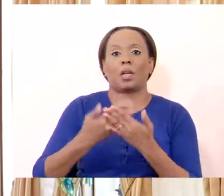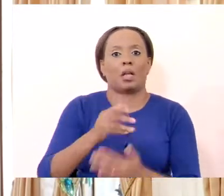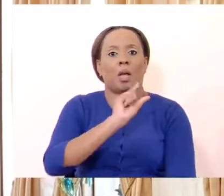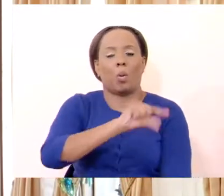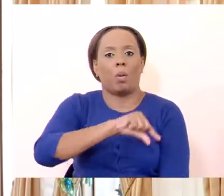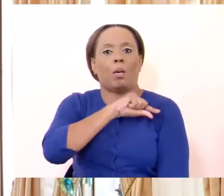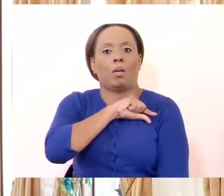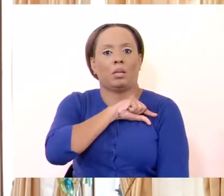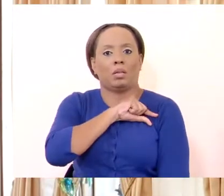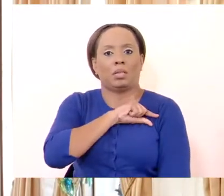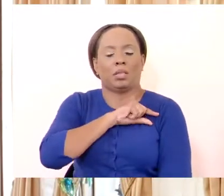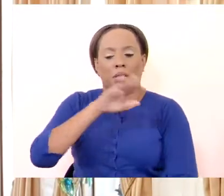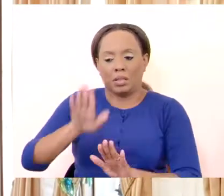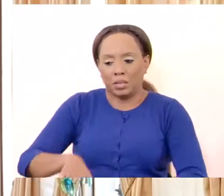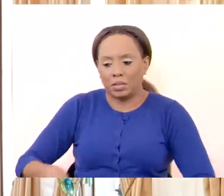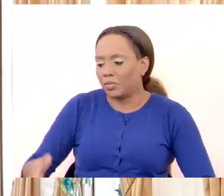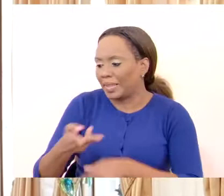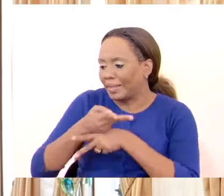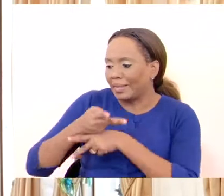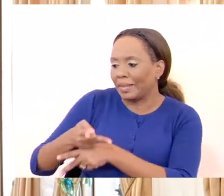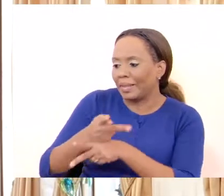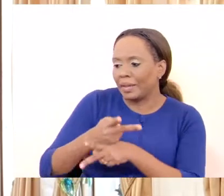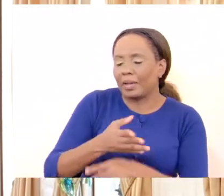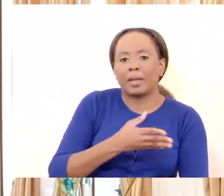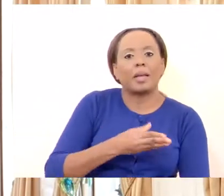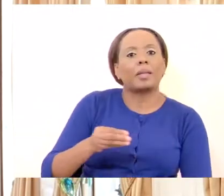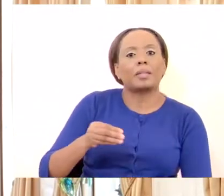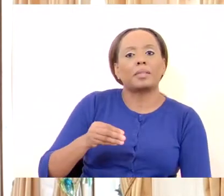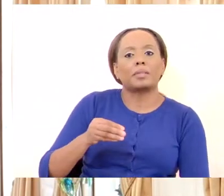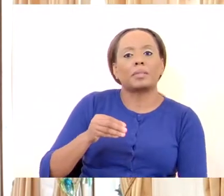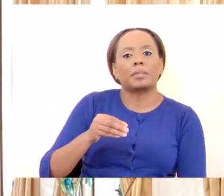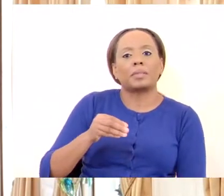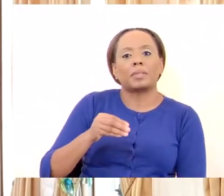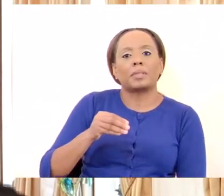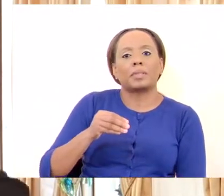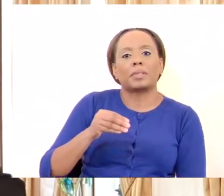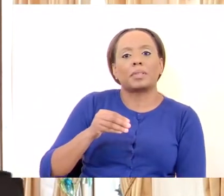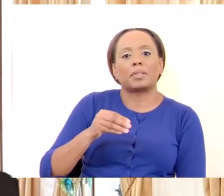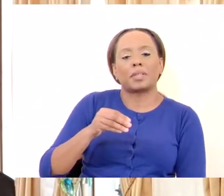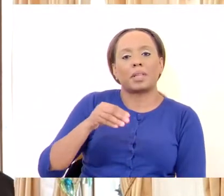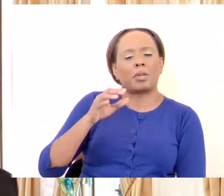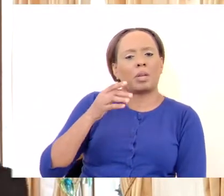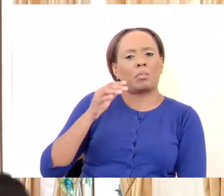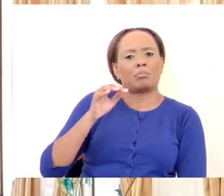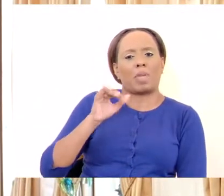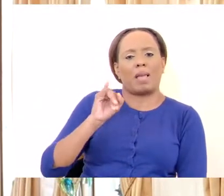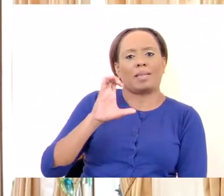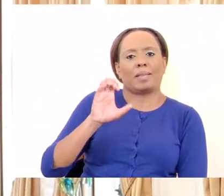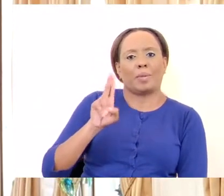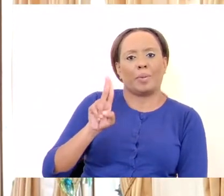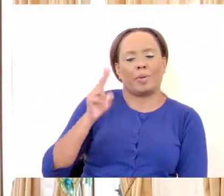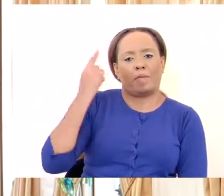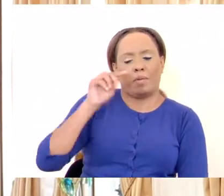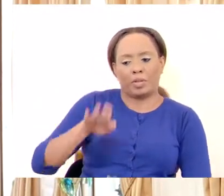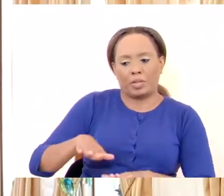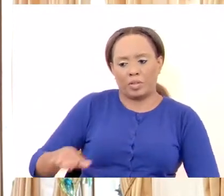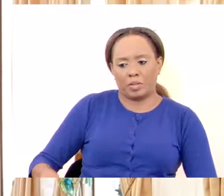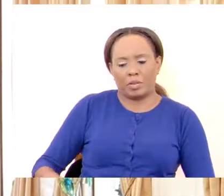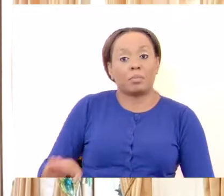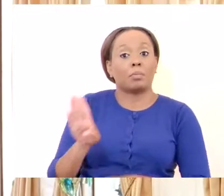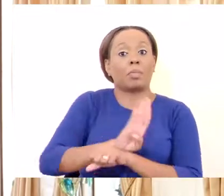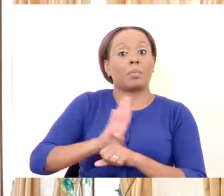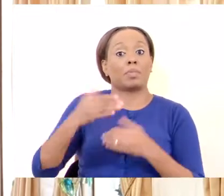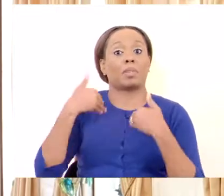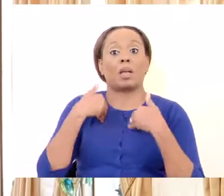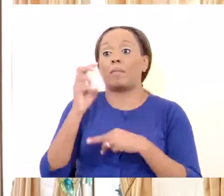of pediatric intensive care unit that Barbados has. I believe that we have a world-class facility here, and I know that